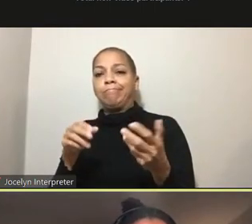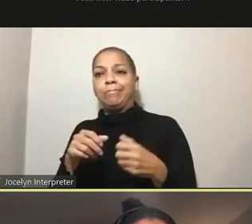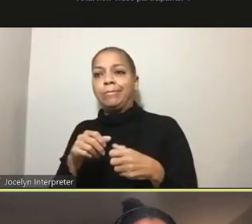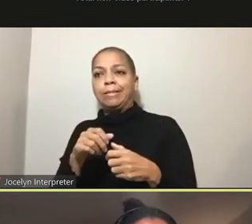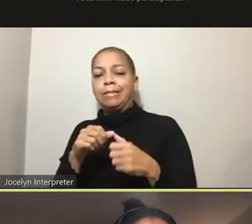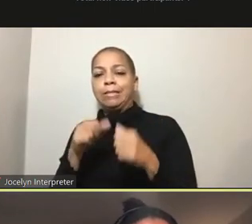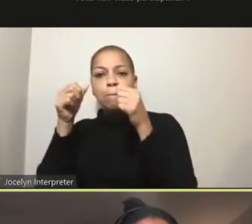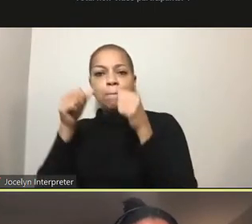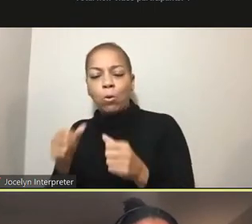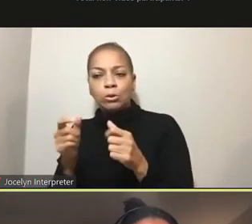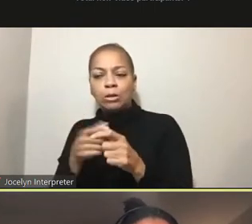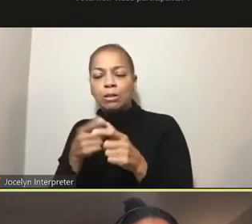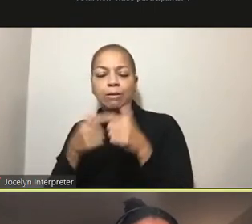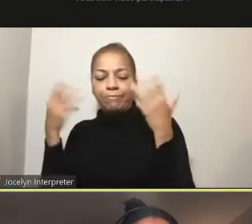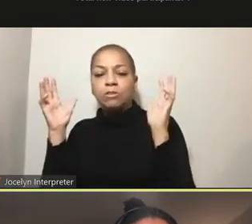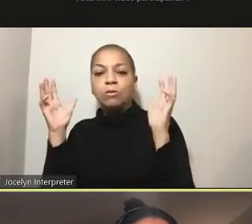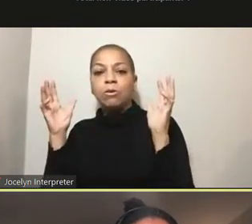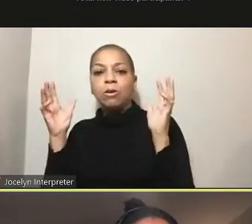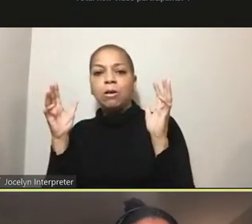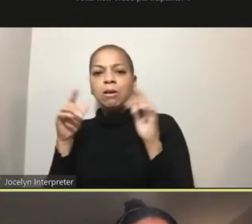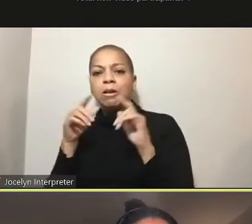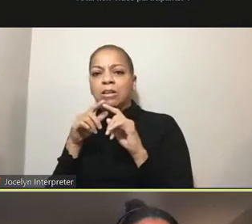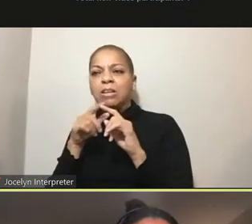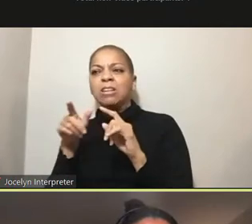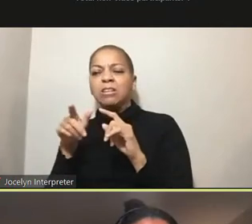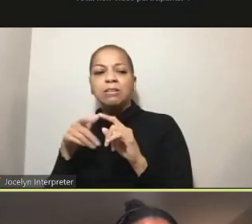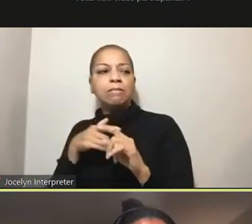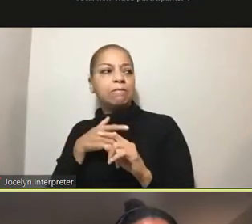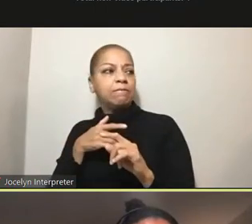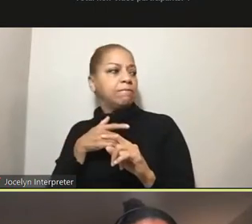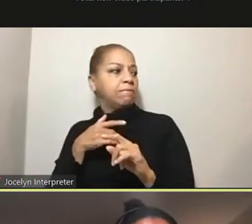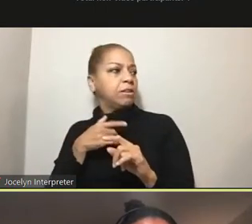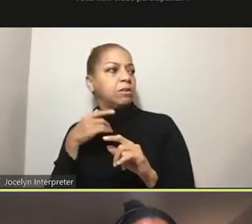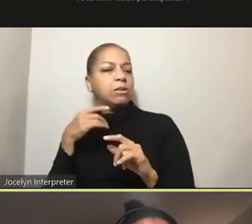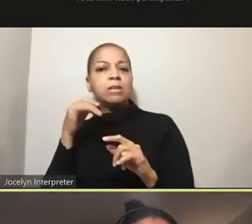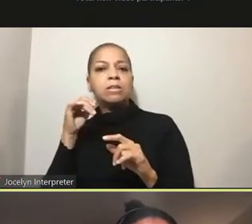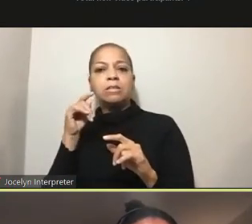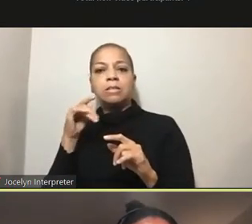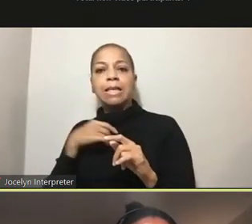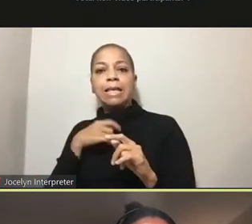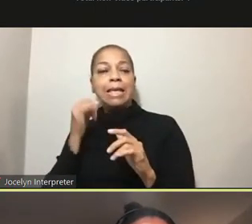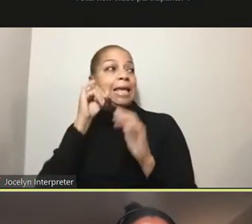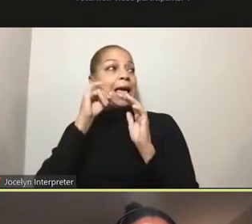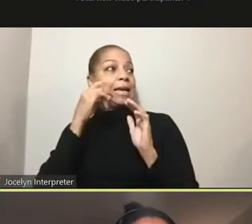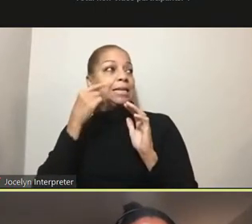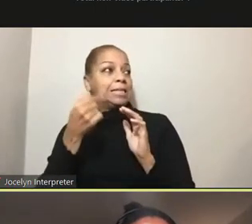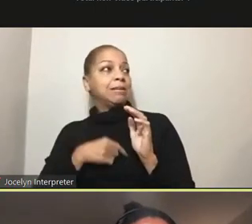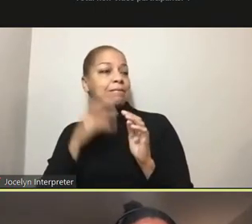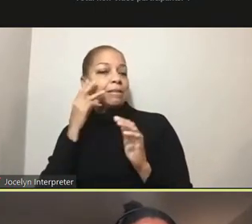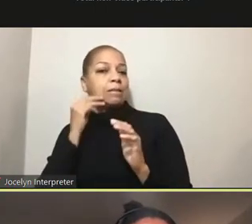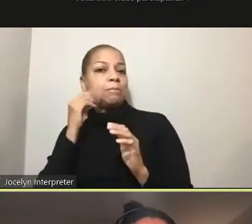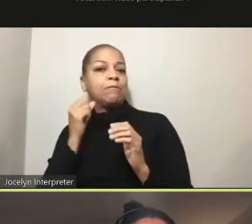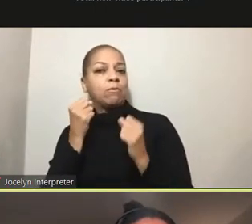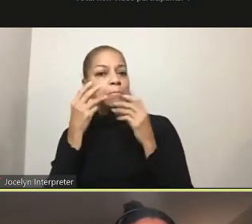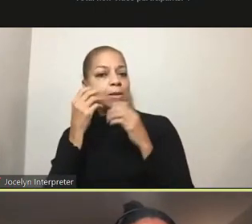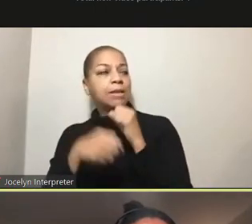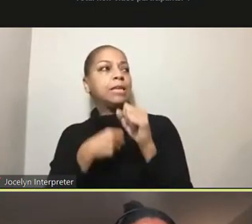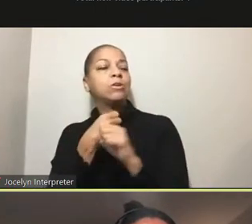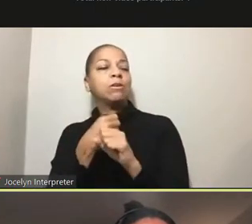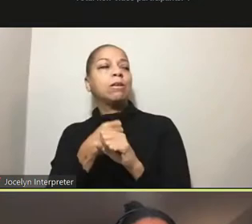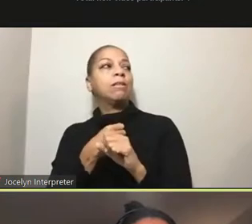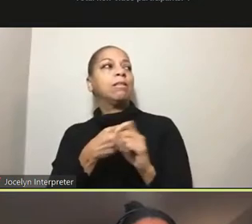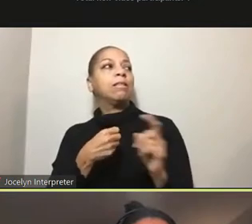feels accessible to me from the Instagram that I've been seeing for years. So I think the question